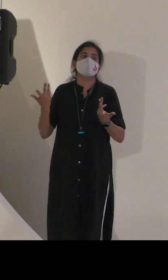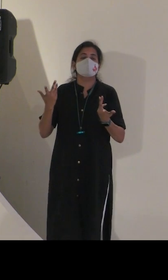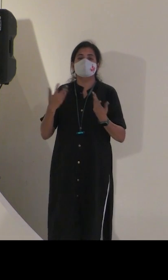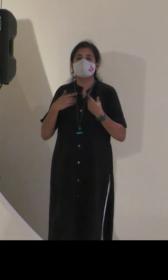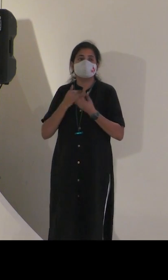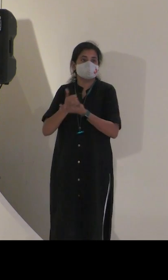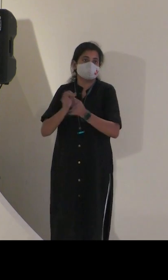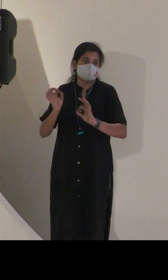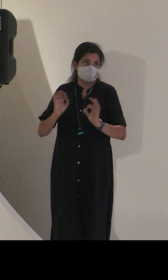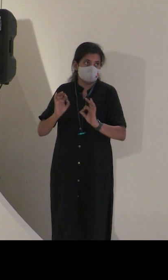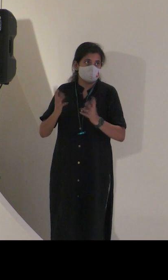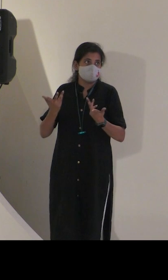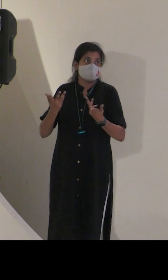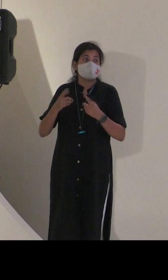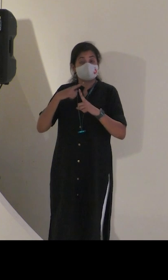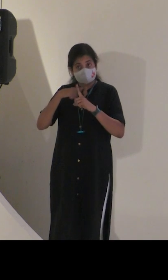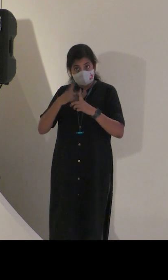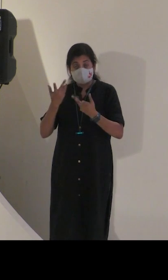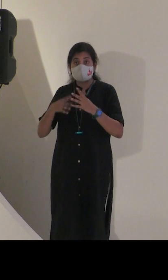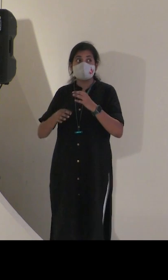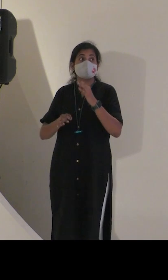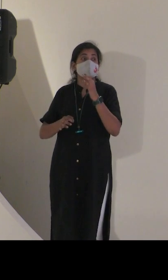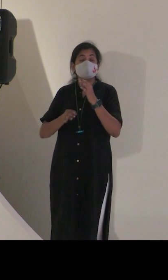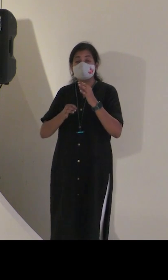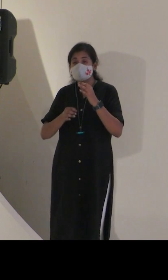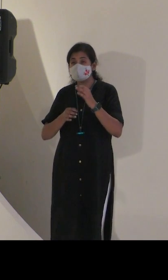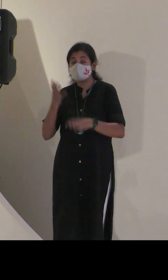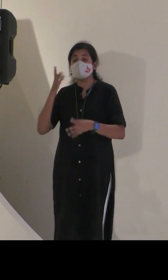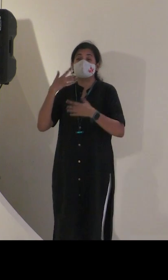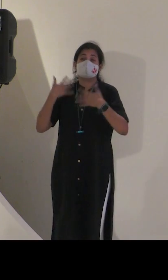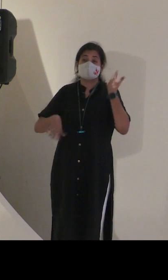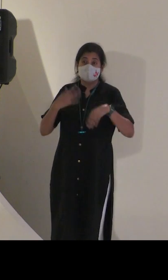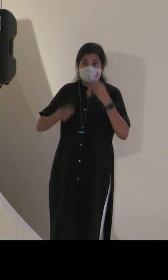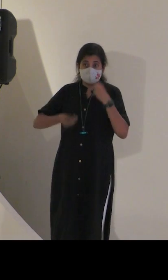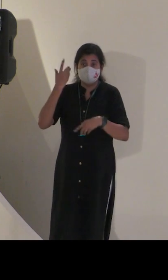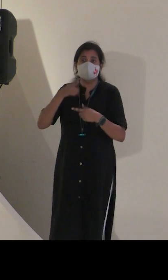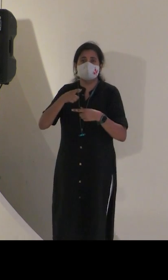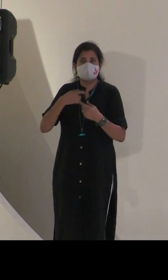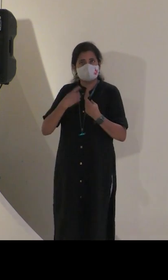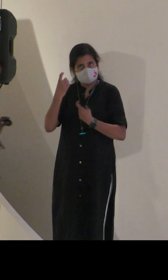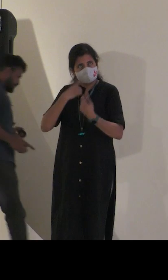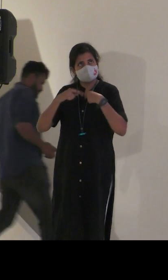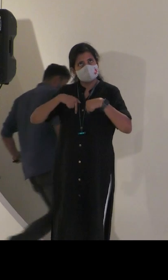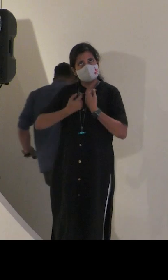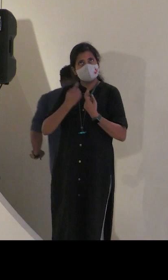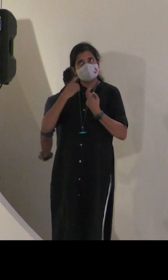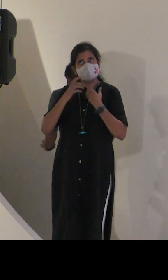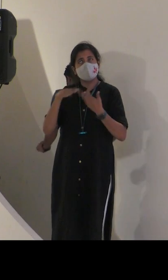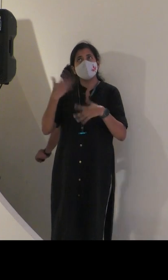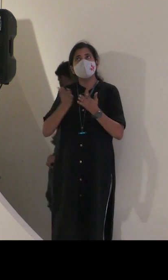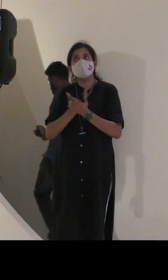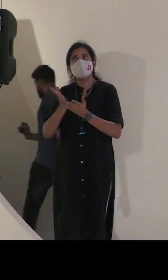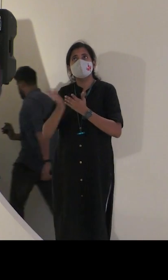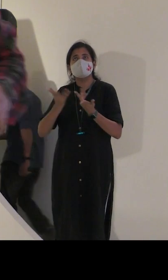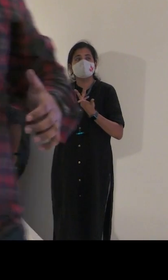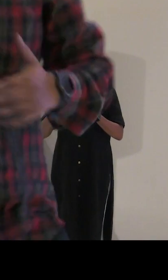And there was a lot of burnout during this point in time. And we kept asking ourselves, in what way can we as